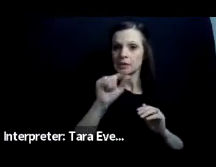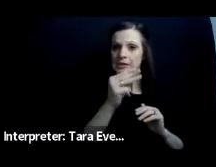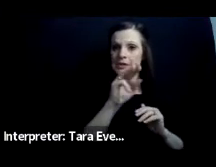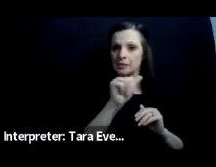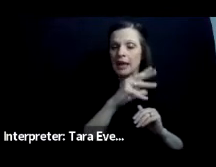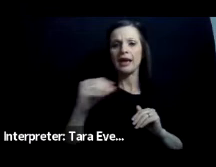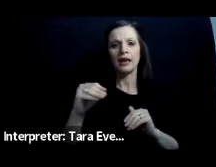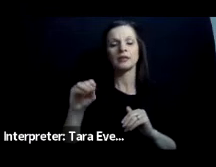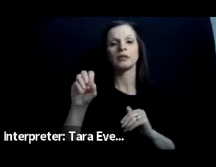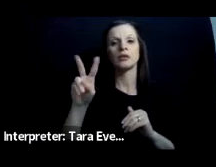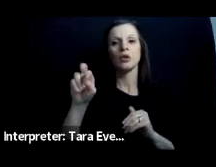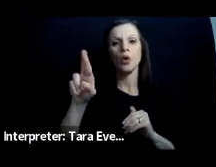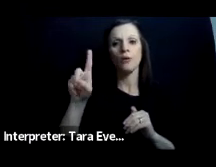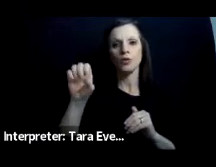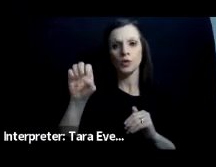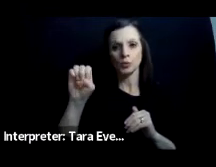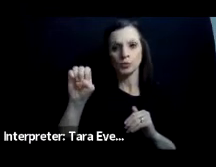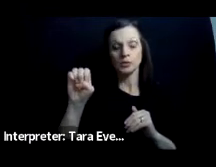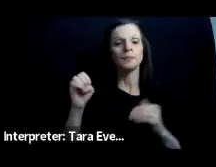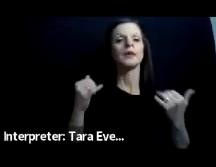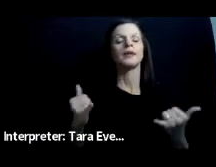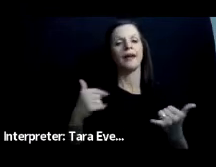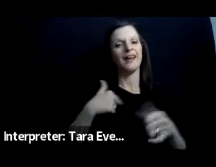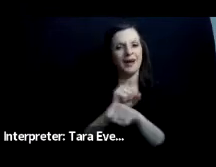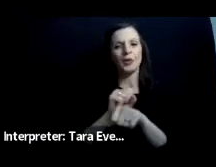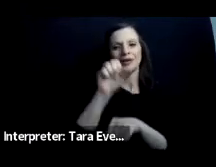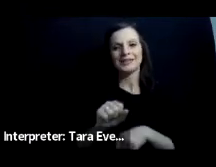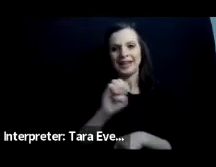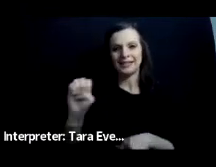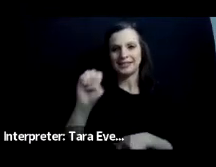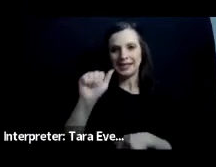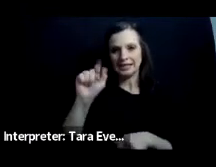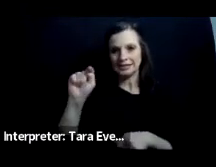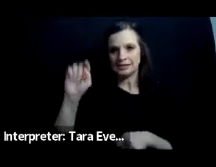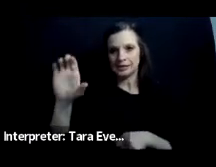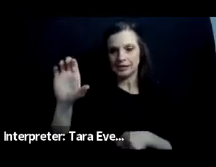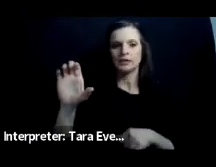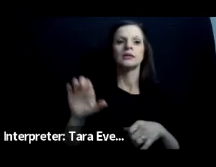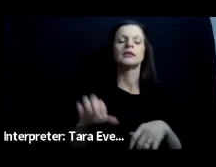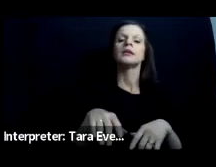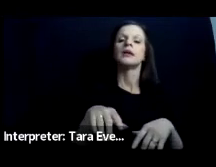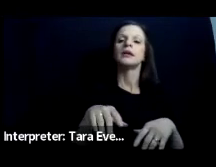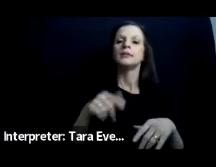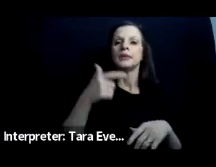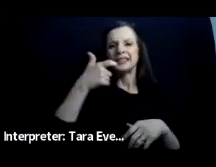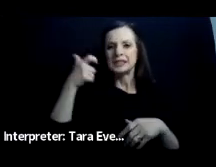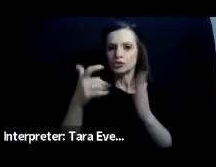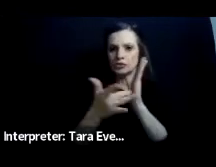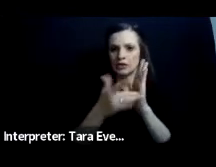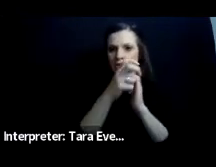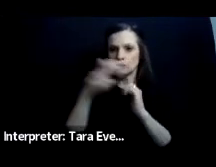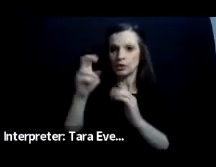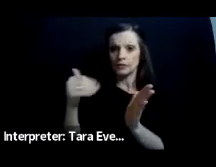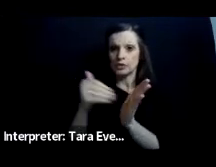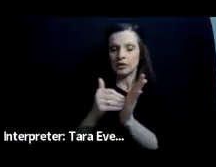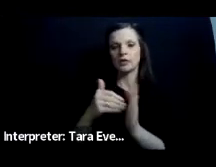one of the things, I work at the Southeast ATTC and Addiction Technology Transfer Center, and we're one of 10 regional centers